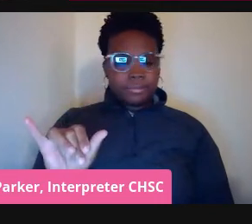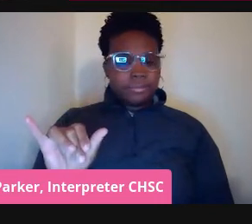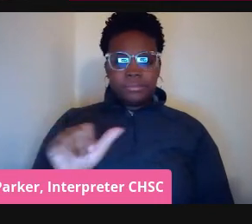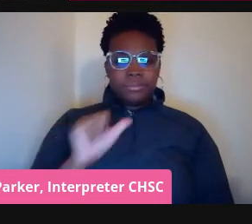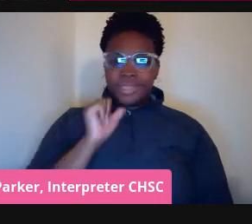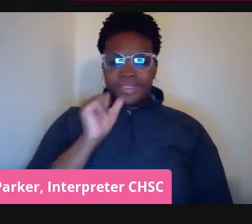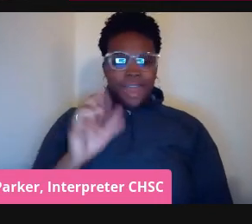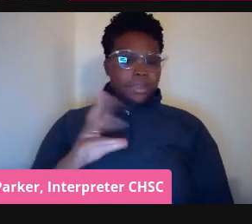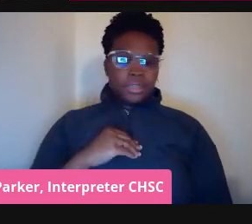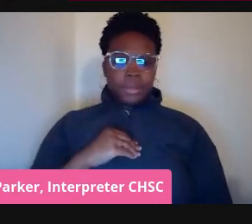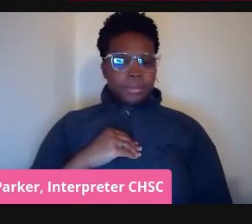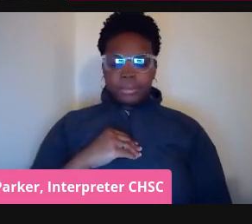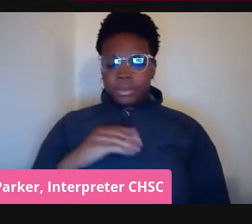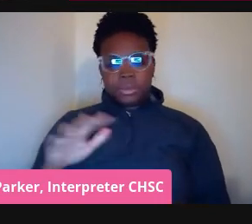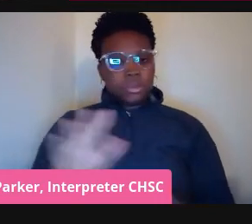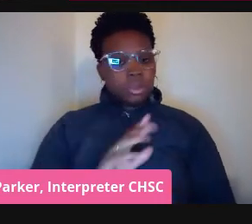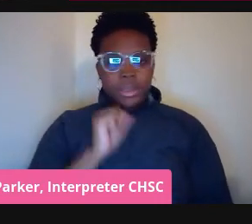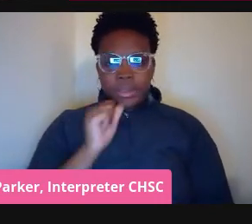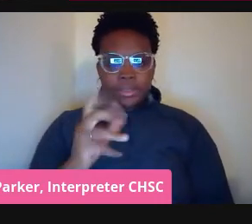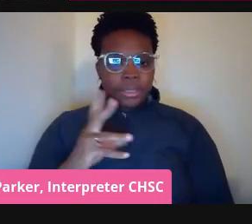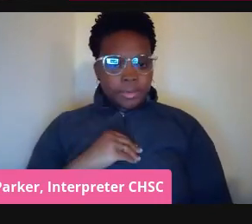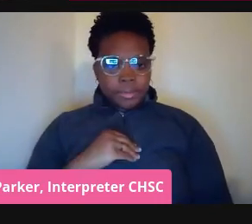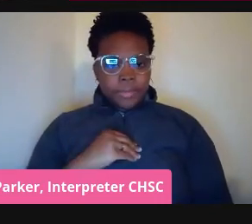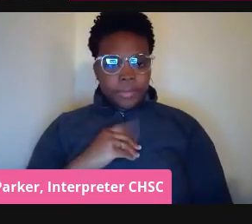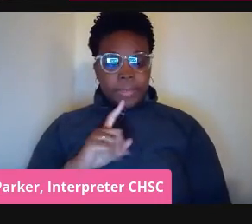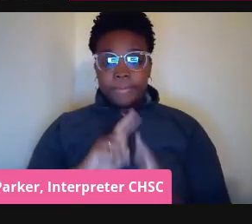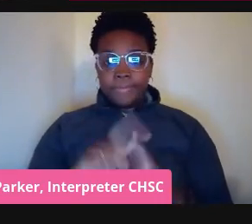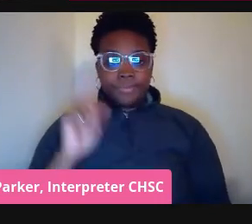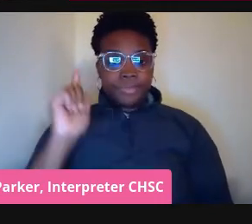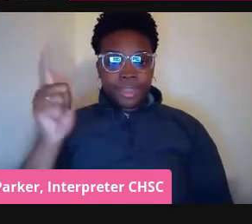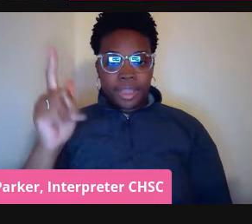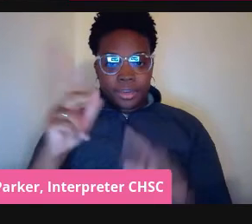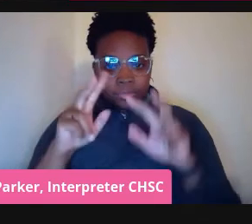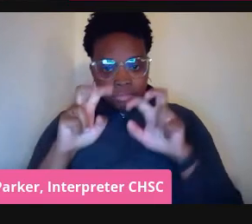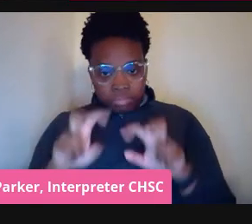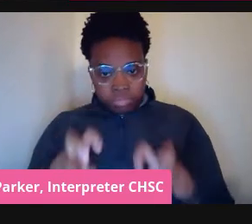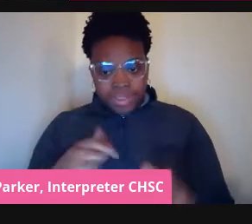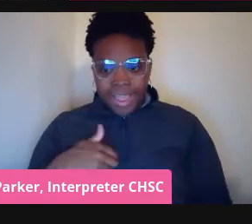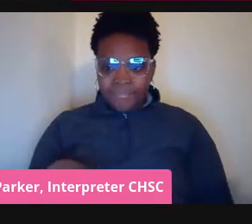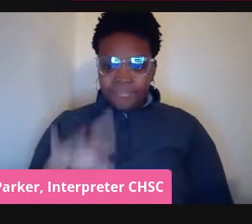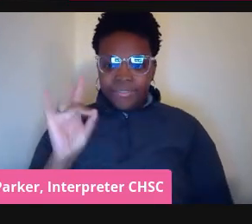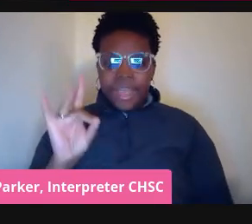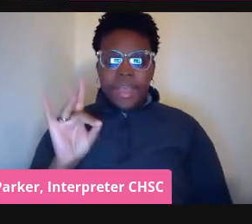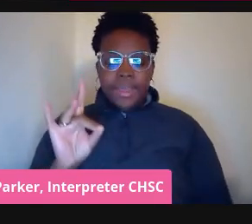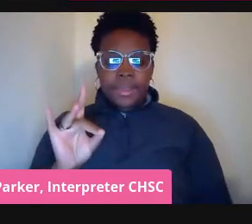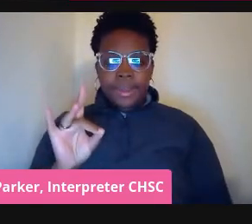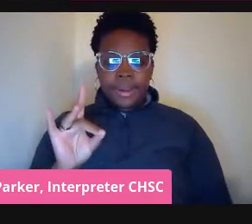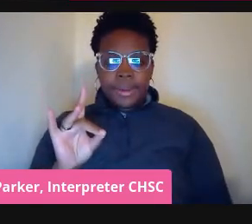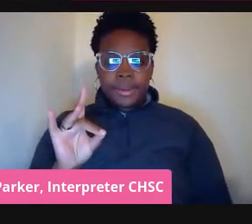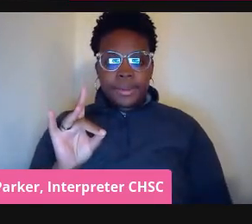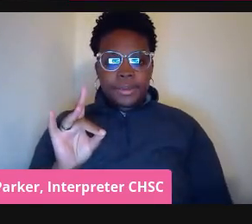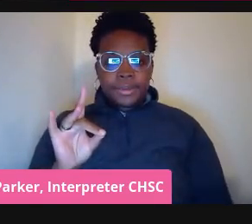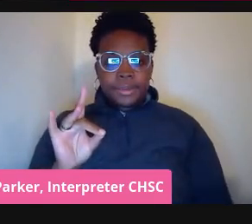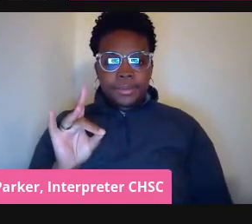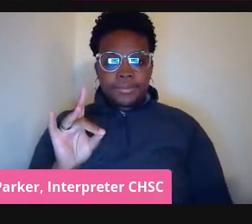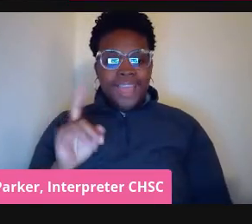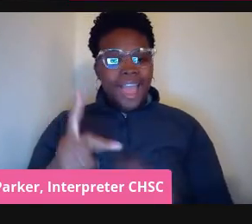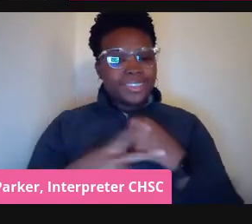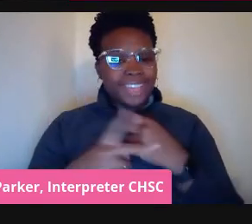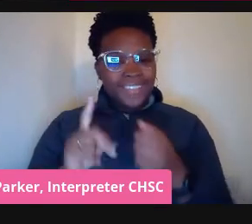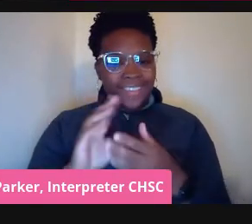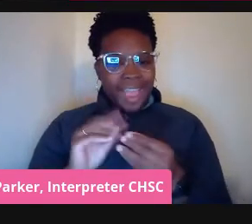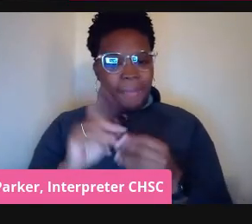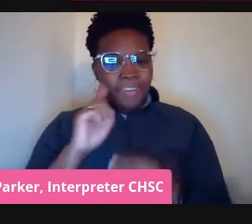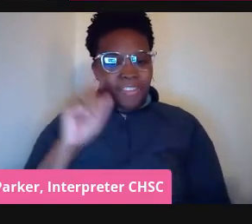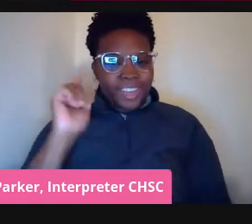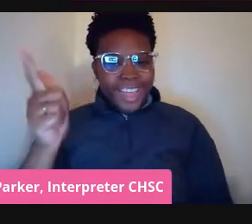totally unacceptable. Then later on in research, I'm finding out, you know, that there's, I'll save that comment for